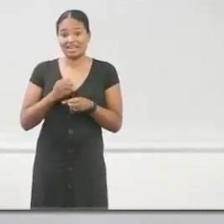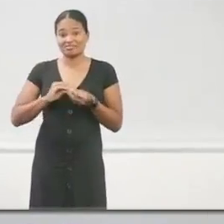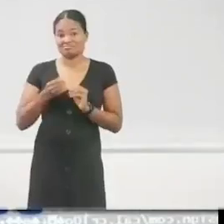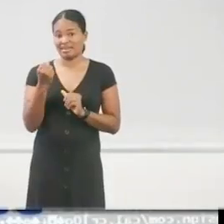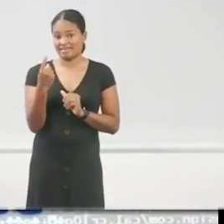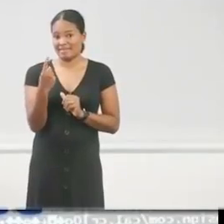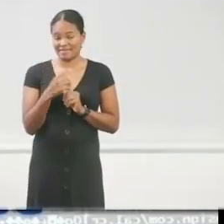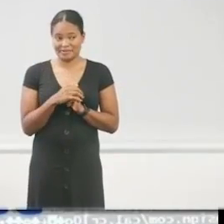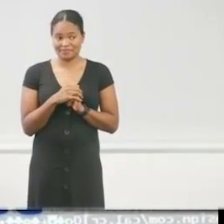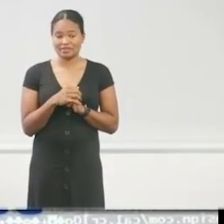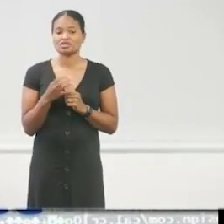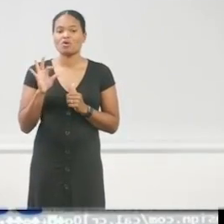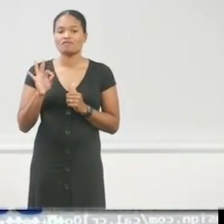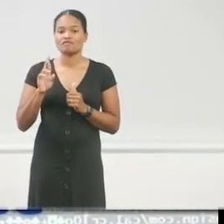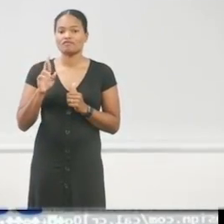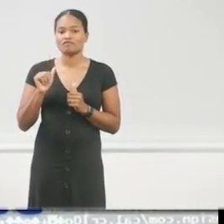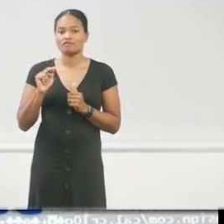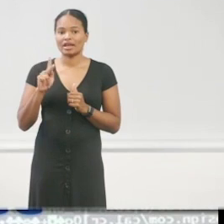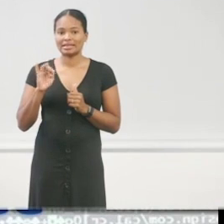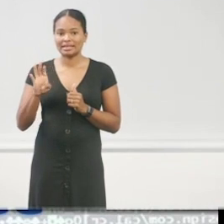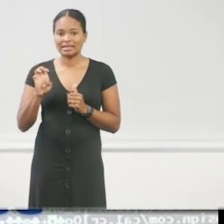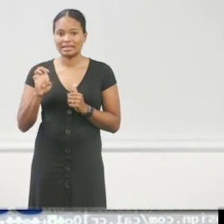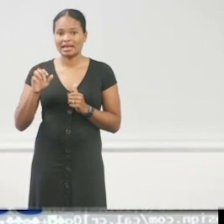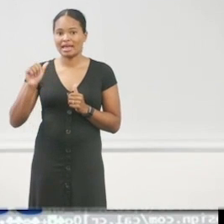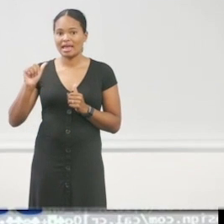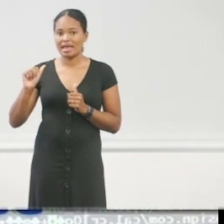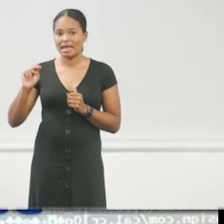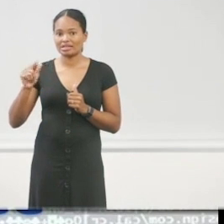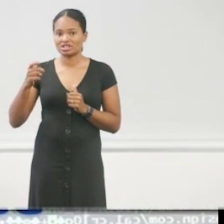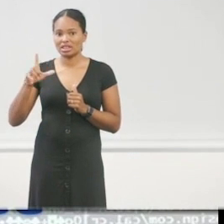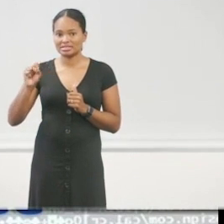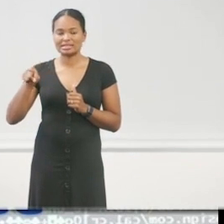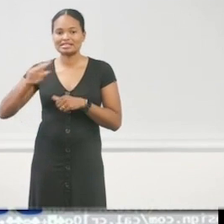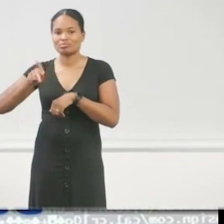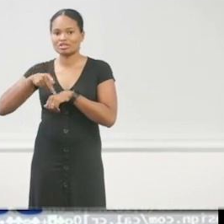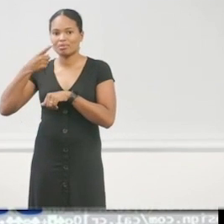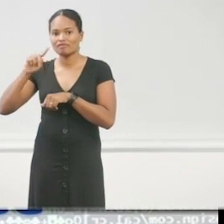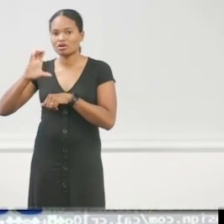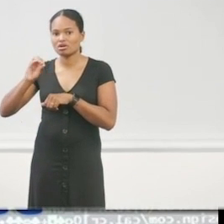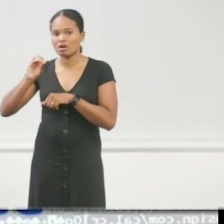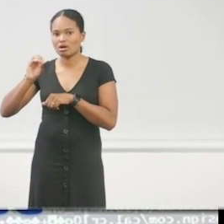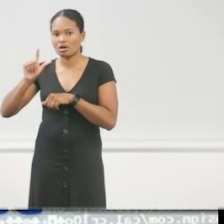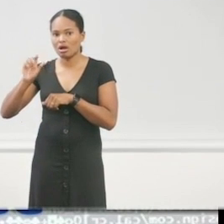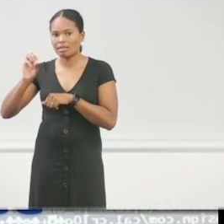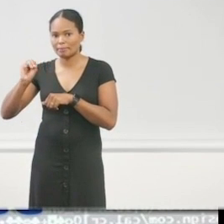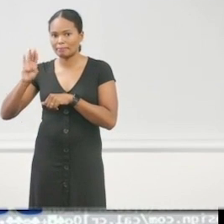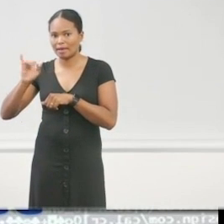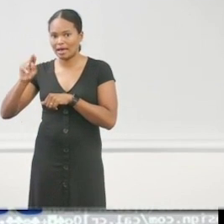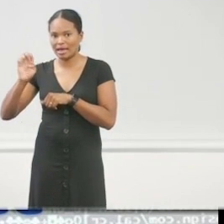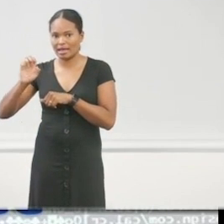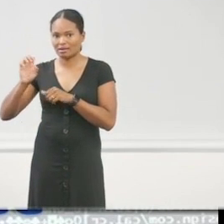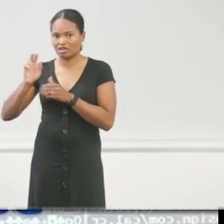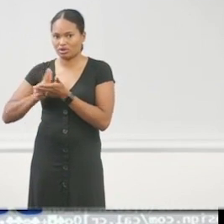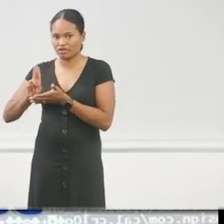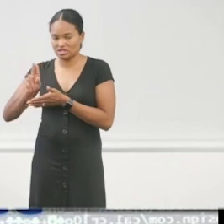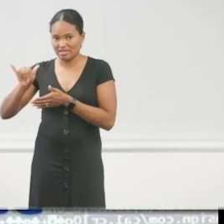had people like Frank DeAngelis, who is the principal of Columbine. We've had individuals like Lieutenant Joe Cirillo, who was the only